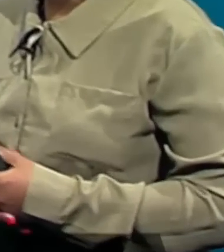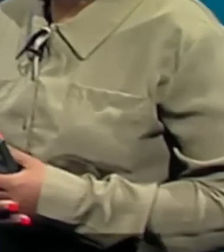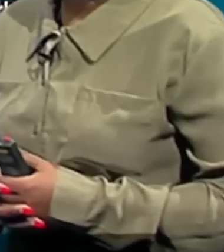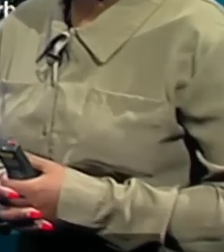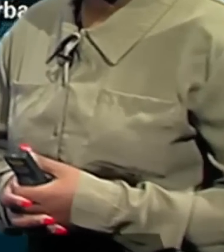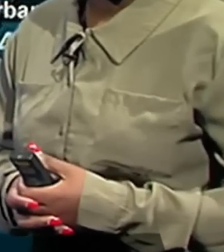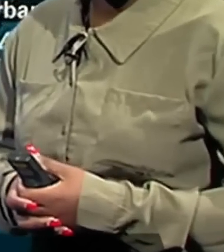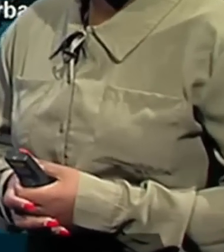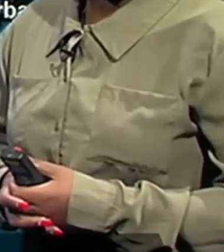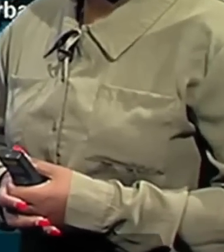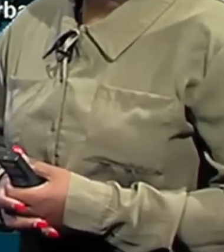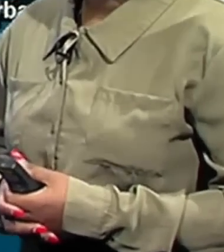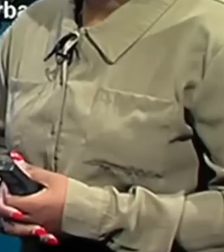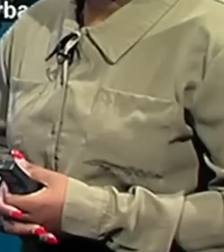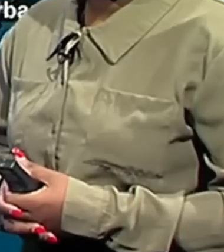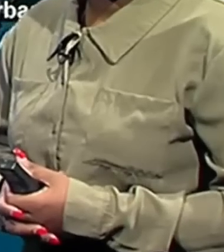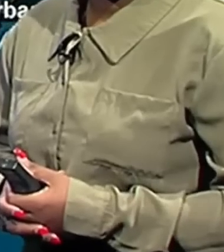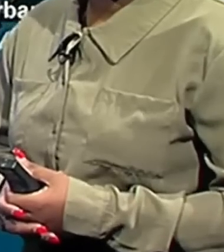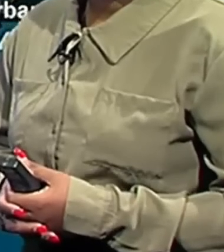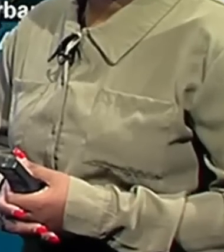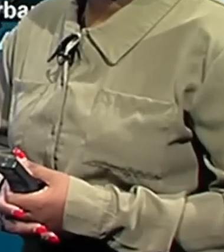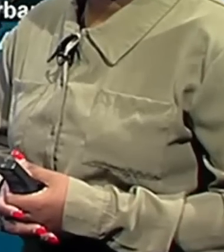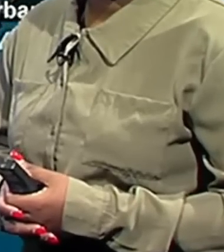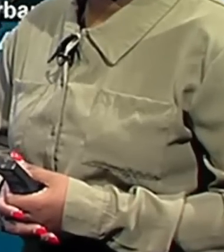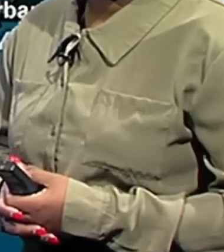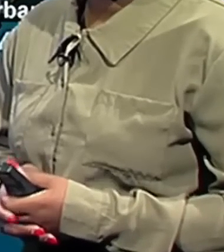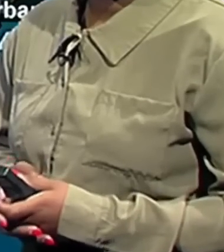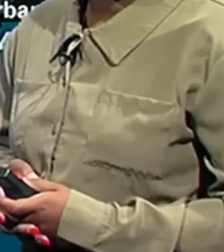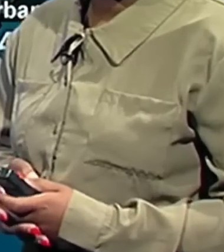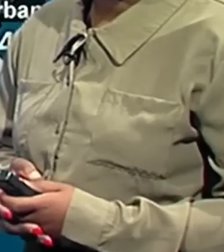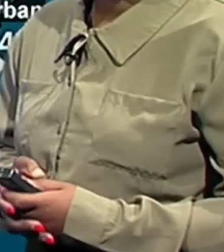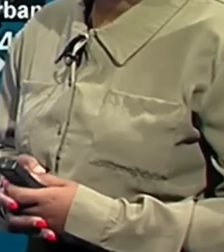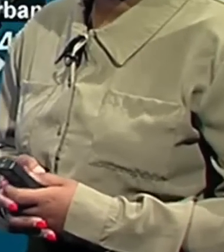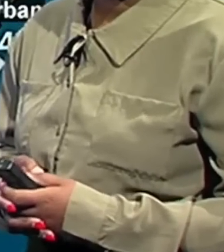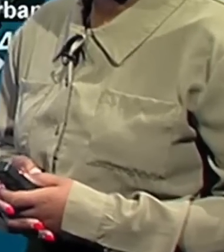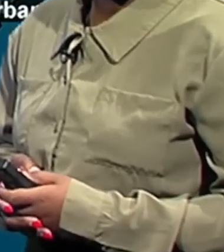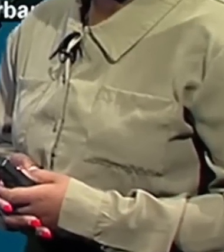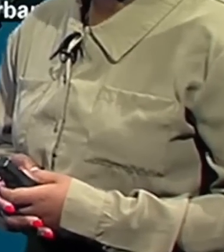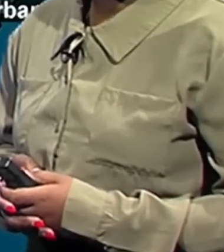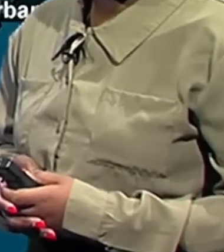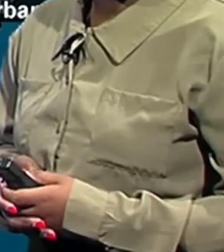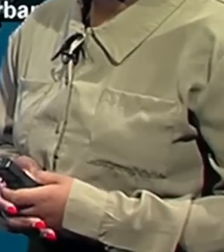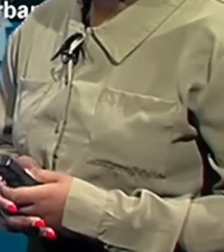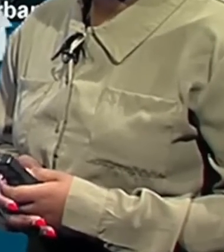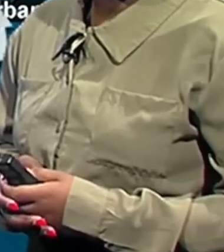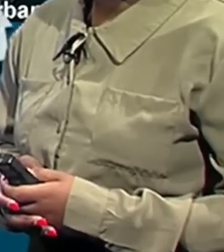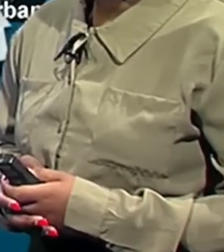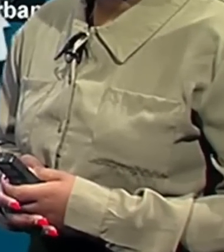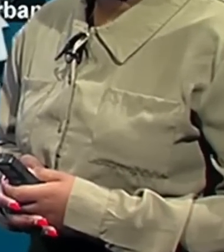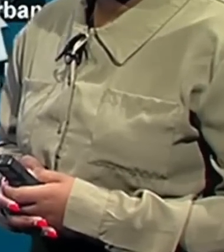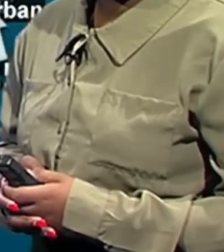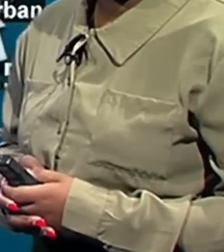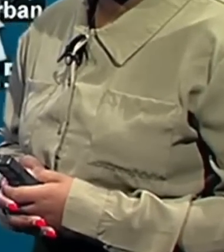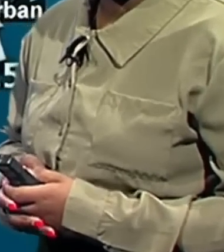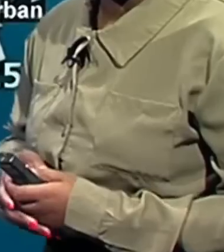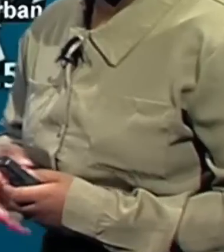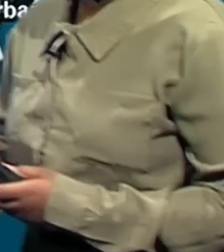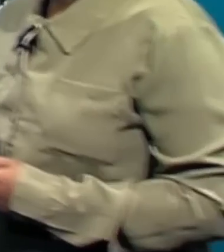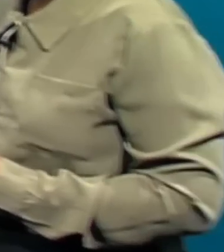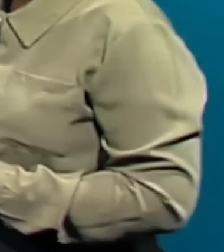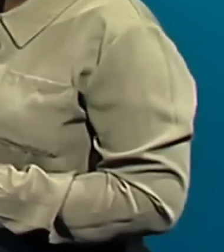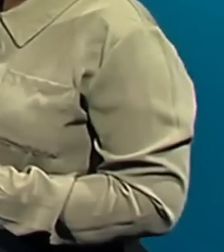le 60 ka kwa profenseng ya mono Gauteng le dikarolo dingwe tsa profense ya ka kwa Free State mme re lebelele mo tsatsing la ka moso teng dipula tseo di a